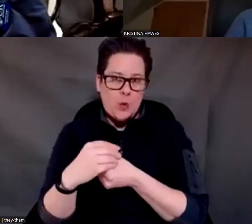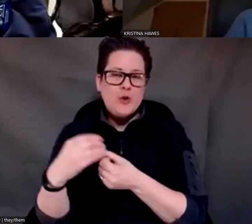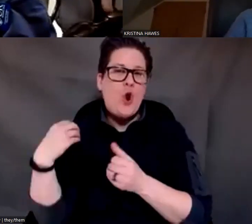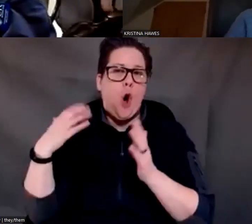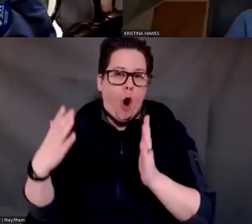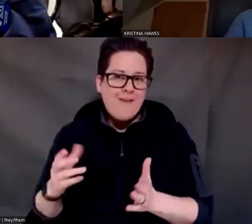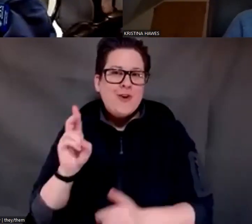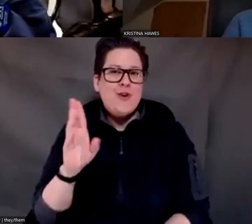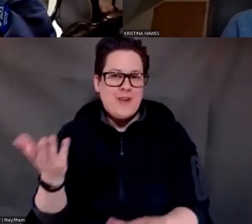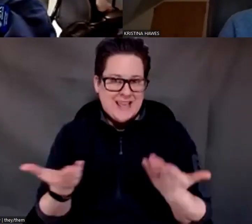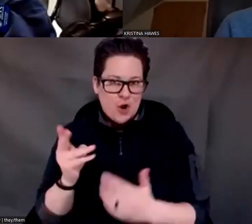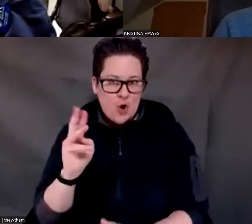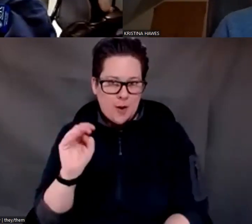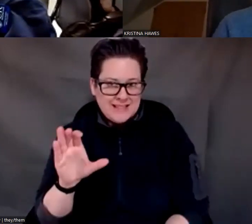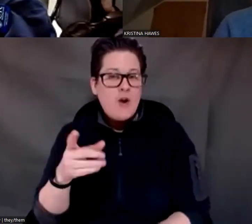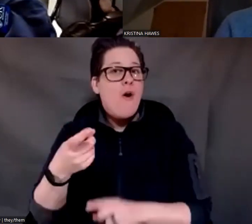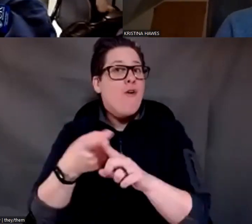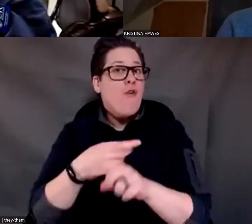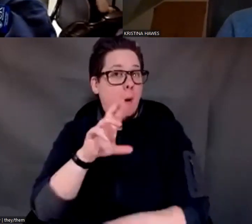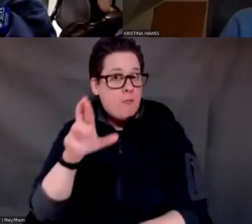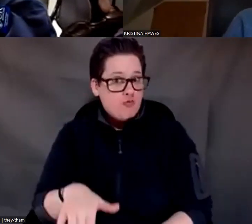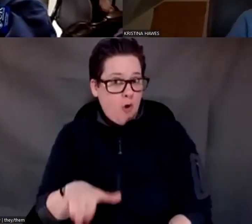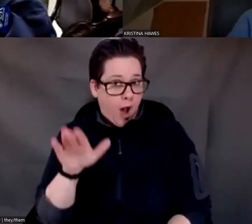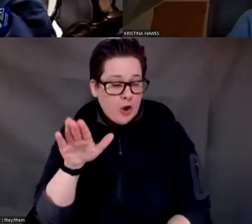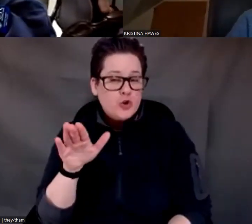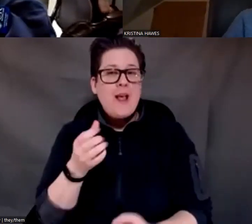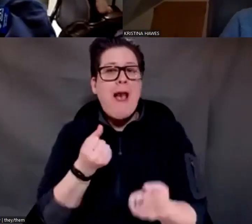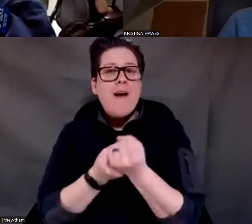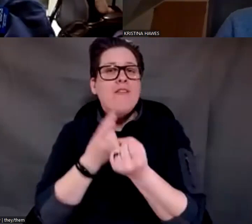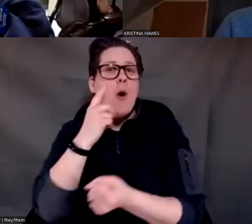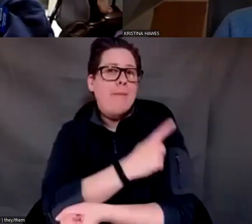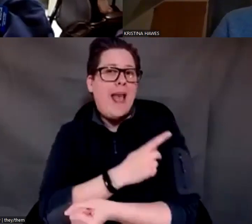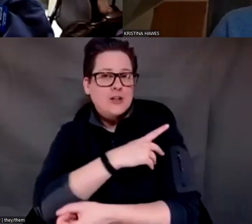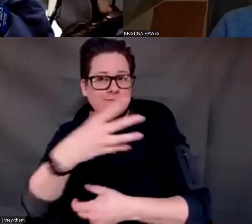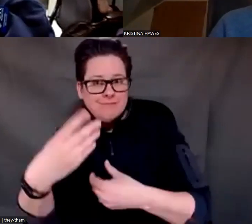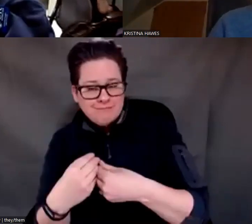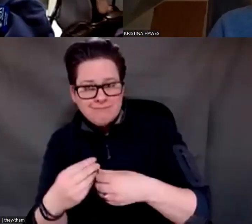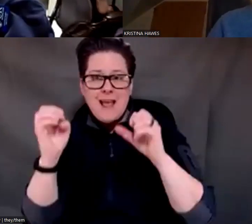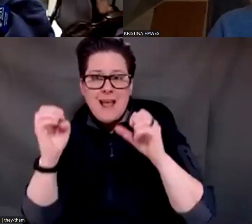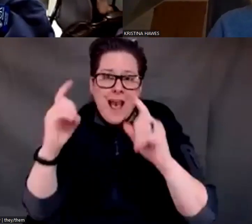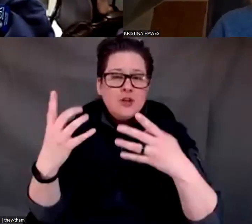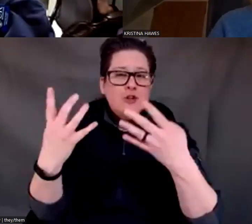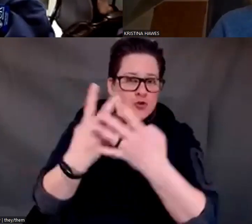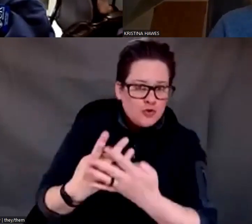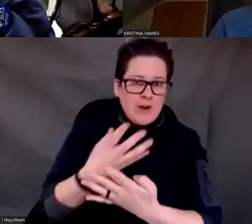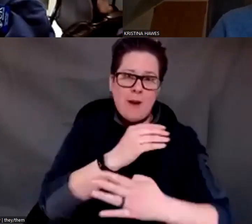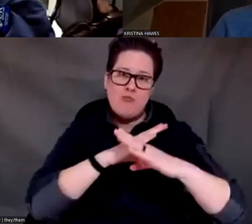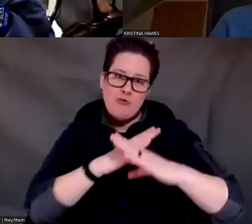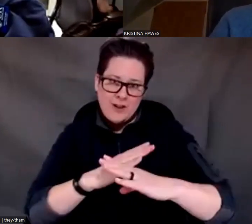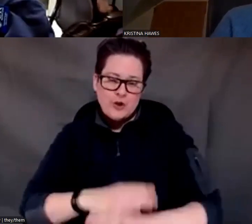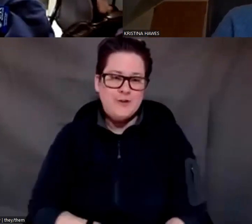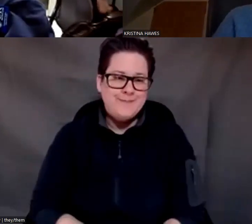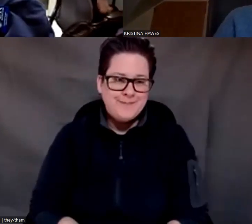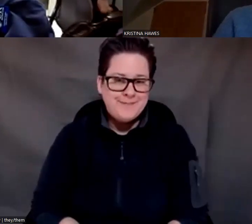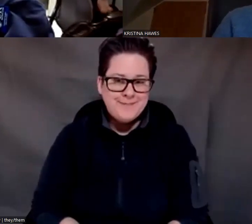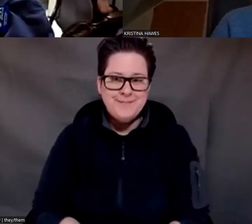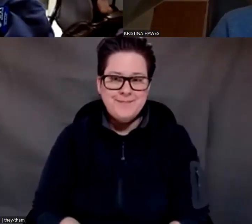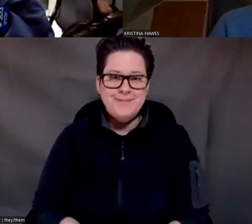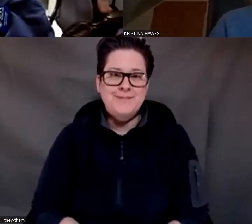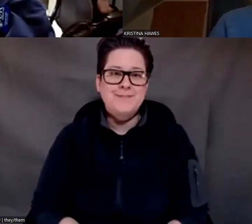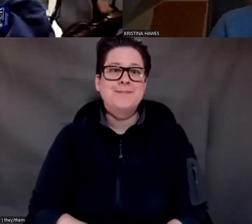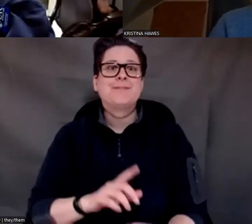Rochester native, advocating for patient engagement, education, screening, and prevention.